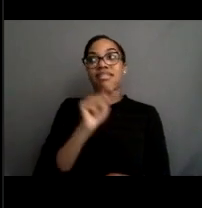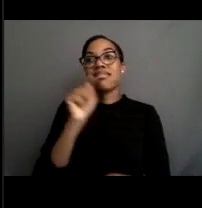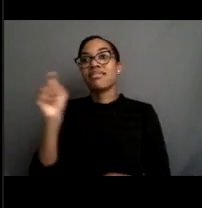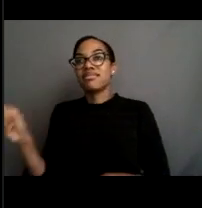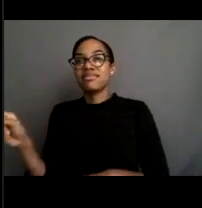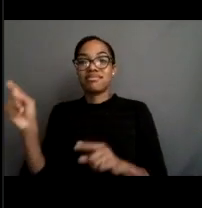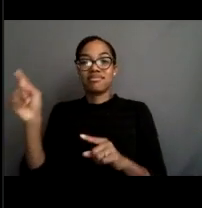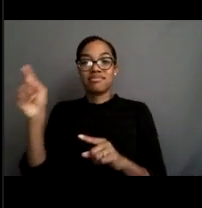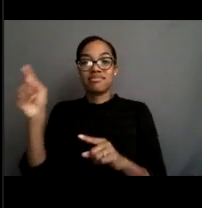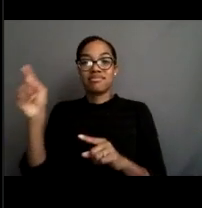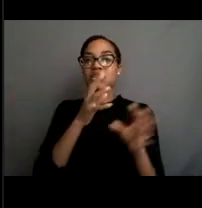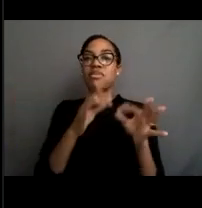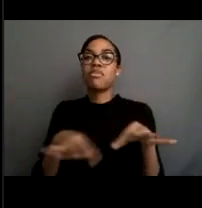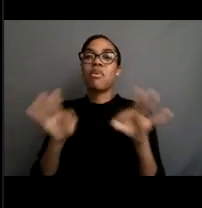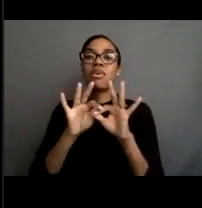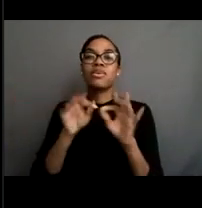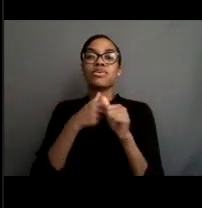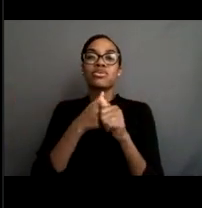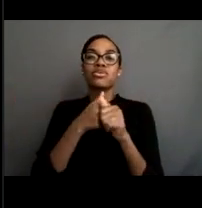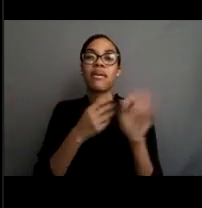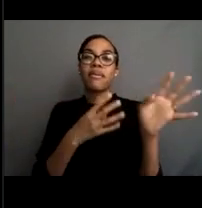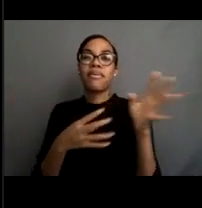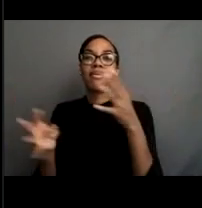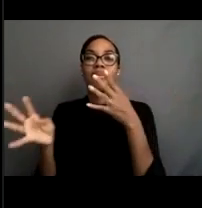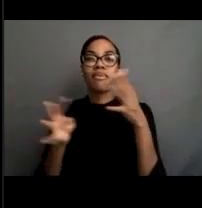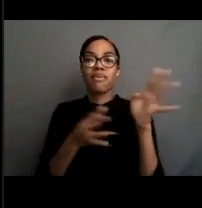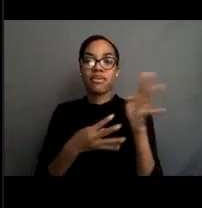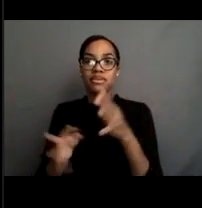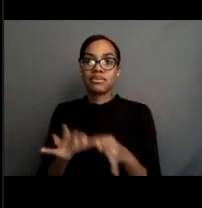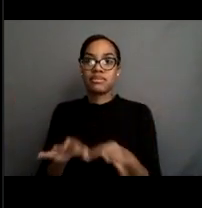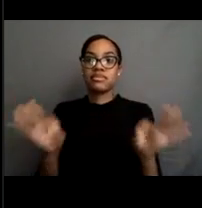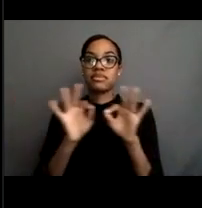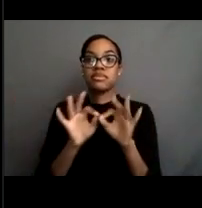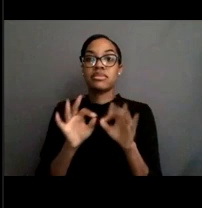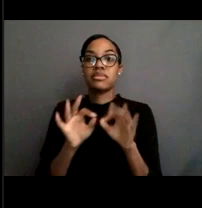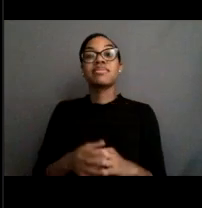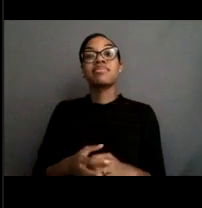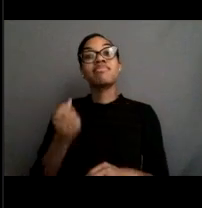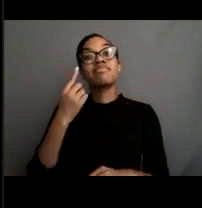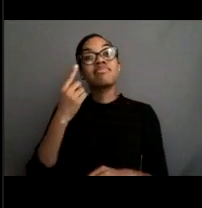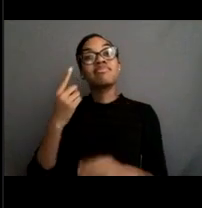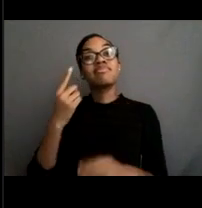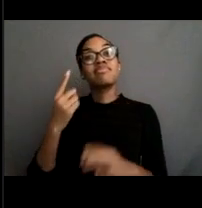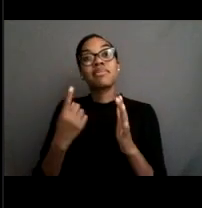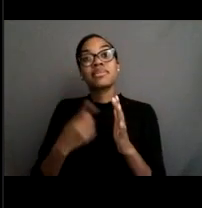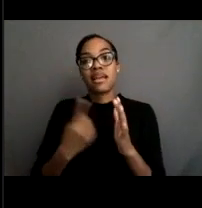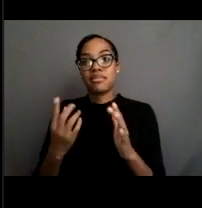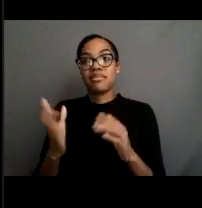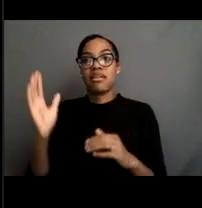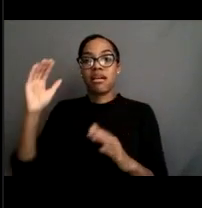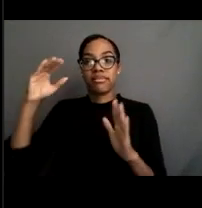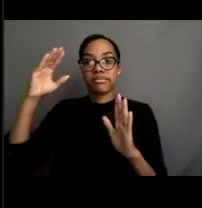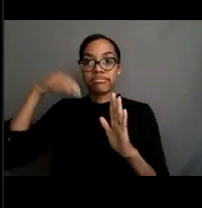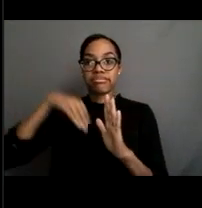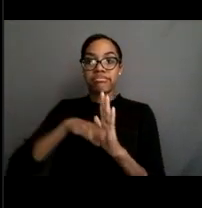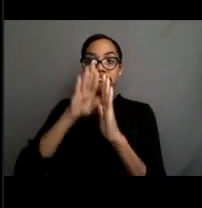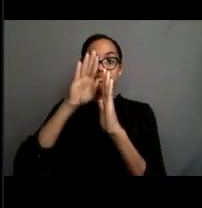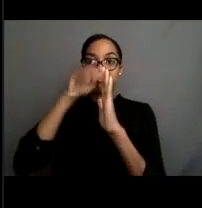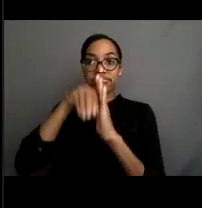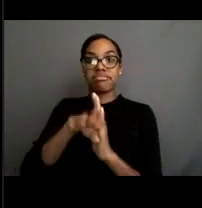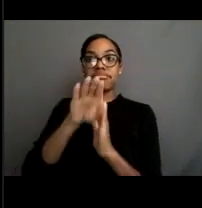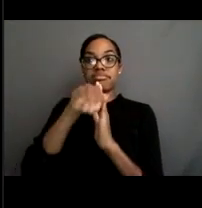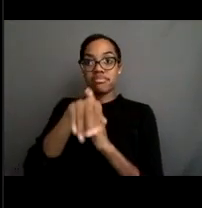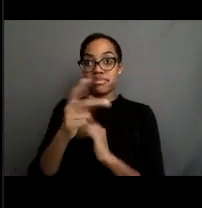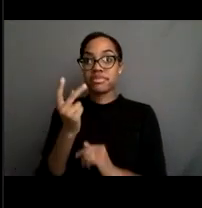know what the winds are doing up there, and where it wiggles, it kind of wiggles and dips and goes up and down. And where the jet stream goes up like